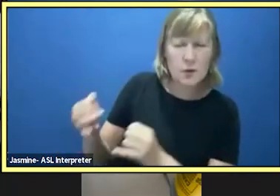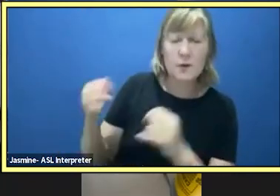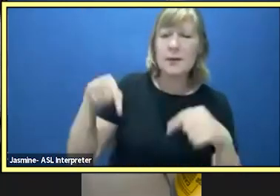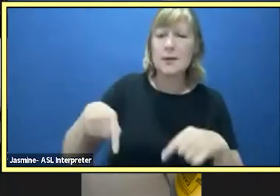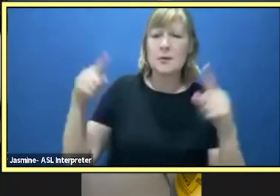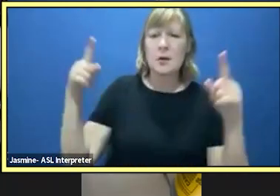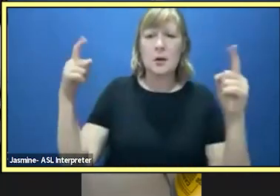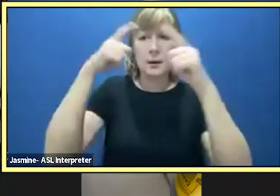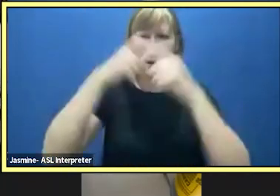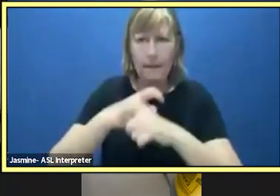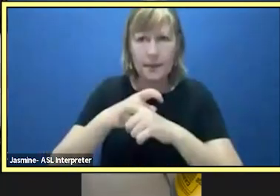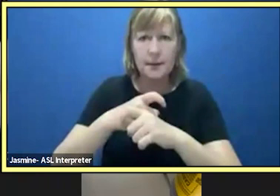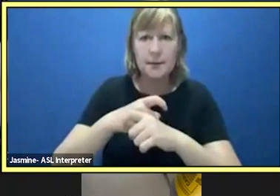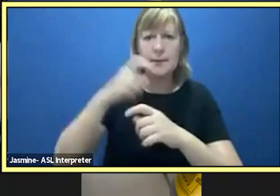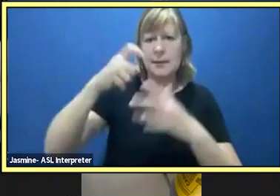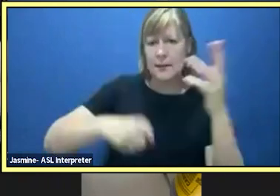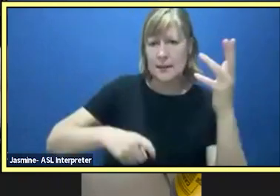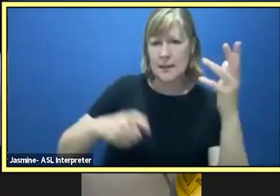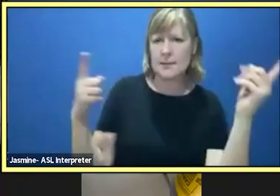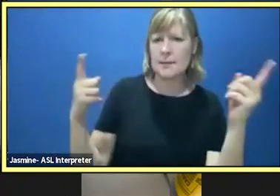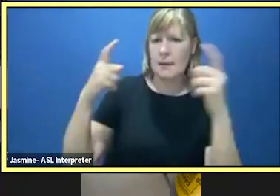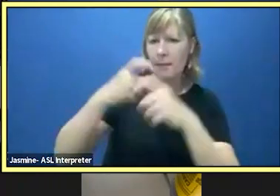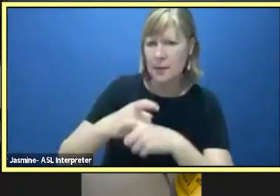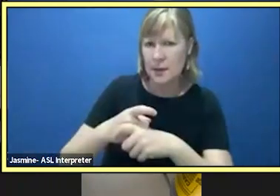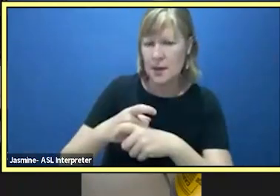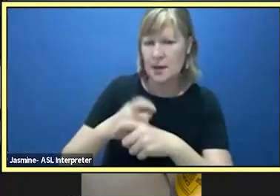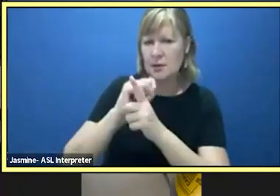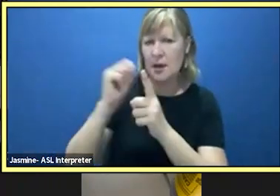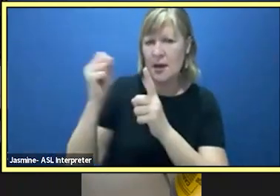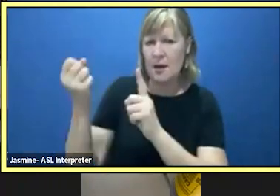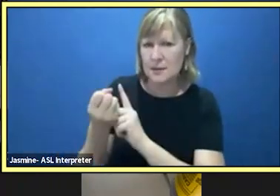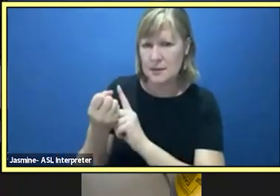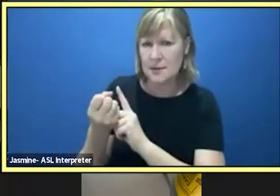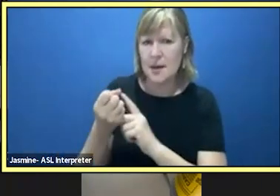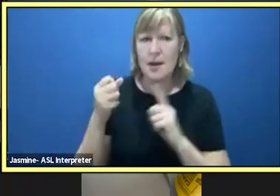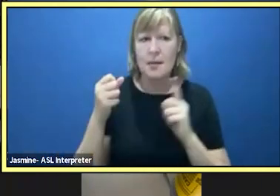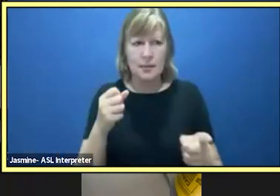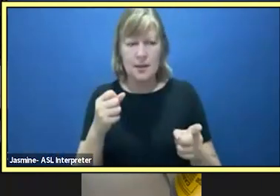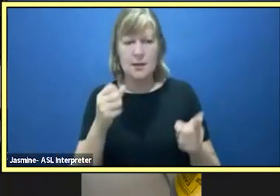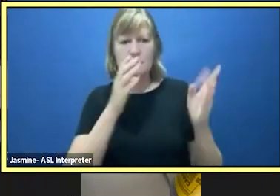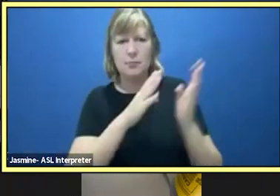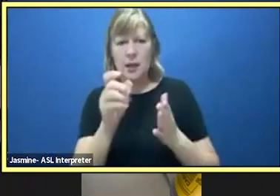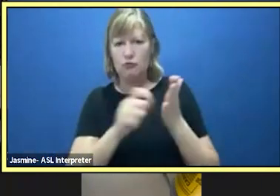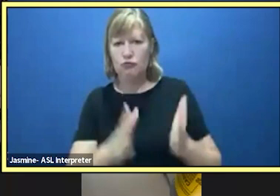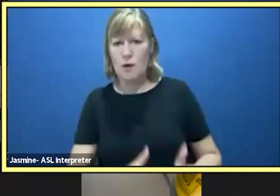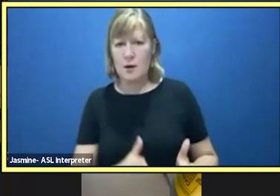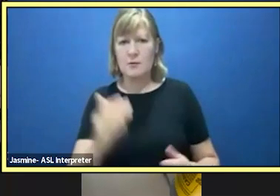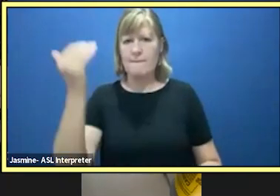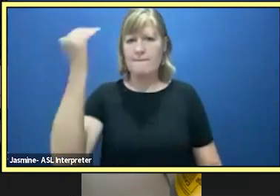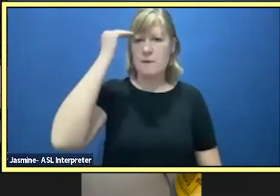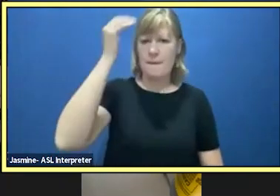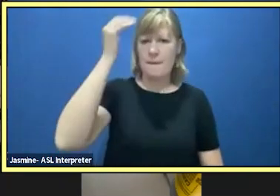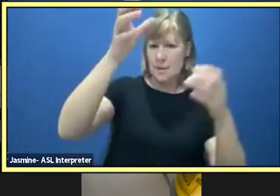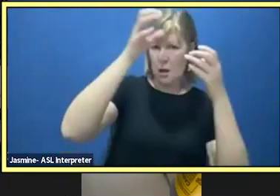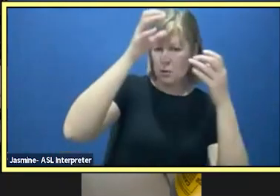needs, and these plan writers have been very familiar. So in my sense, it's like going to a doctor and having